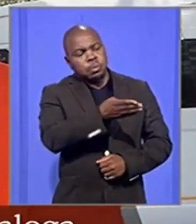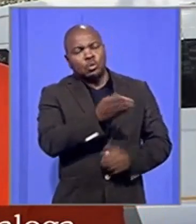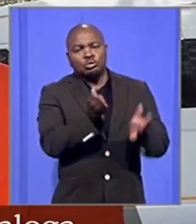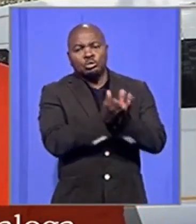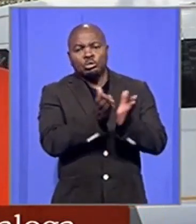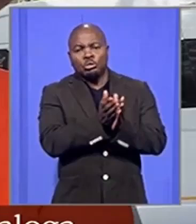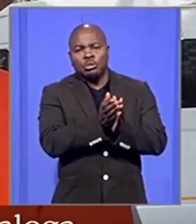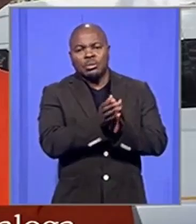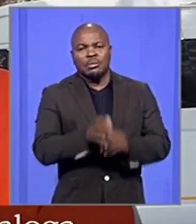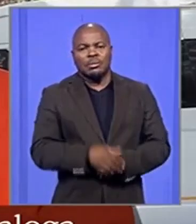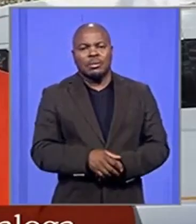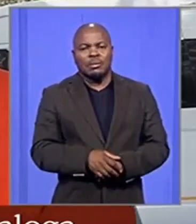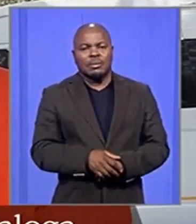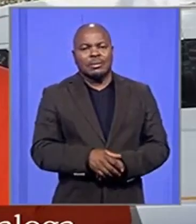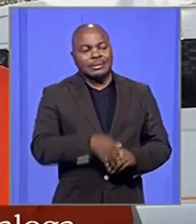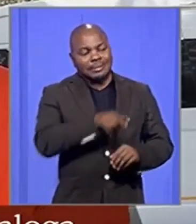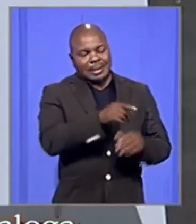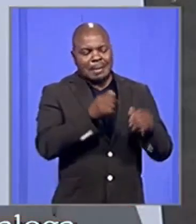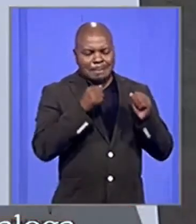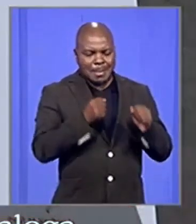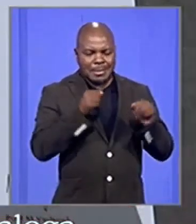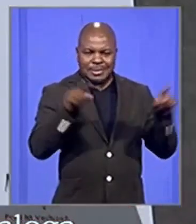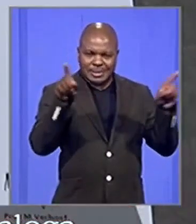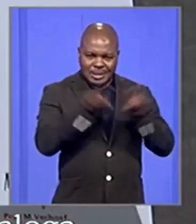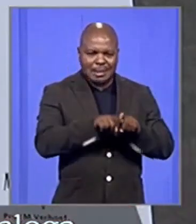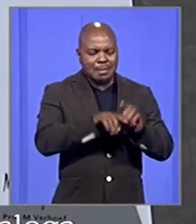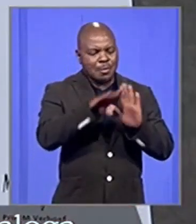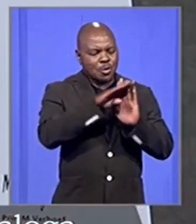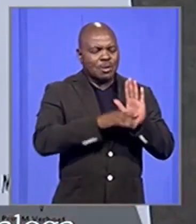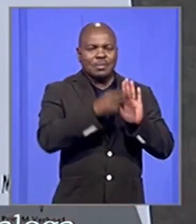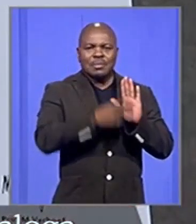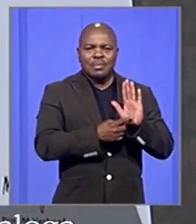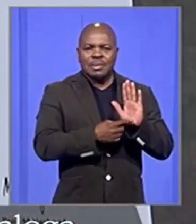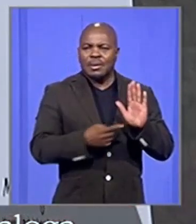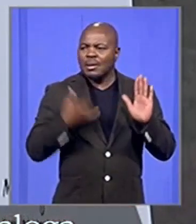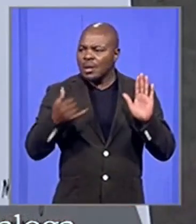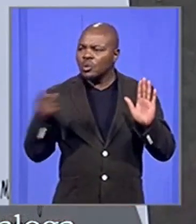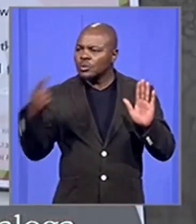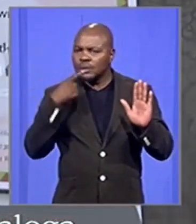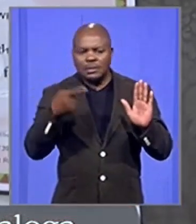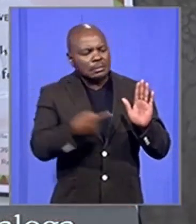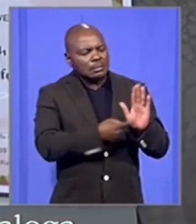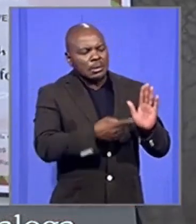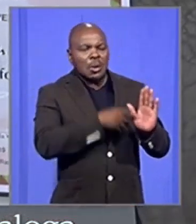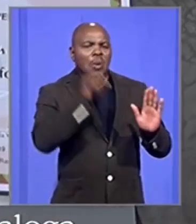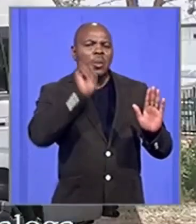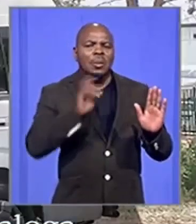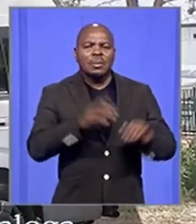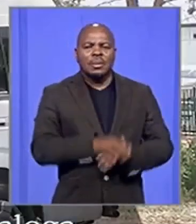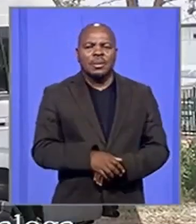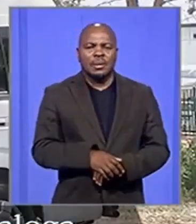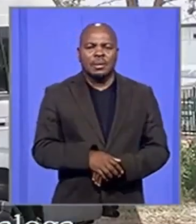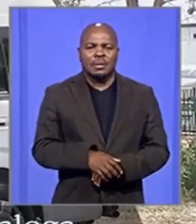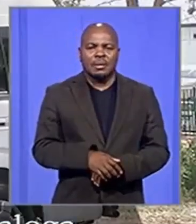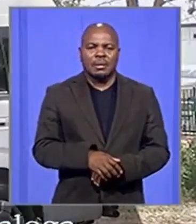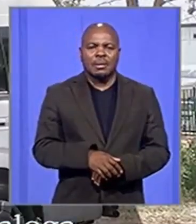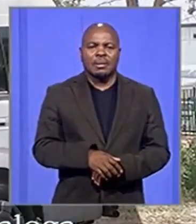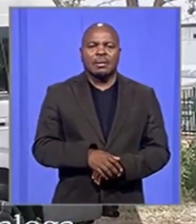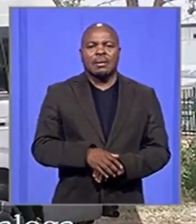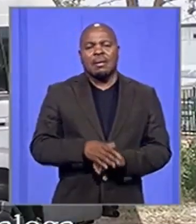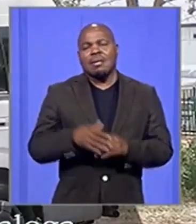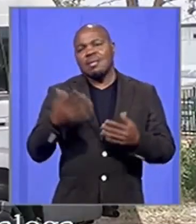year ba ira the same program e rena ba re boleletseng gore ba e face out. Borre ba se ba ikgamile ka melato ya